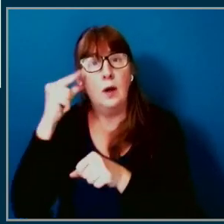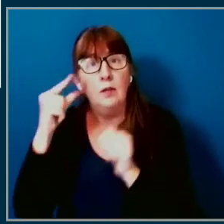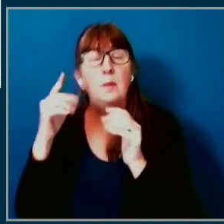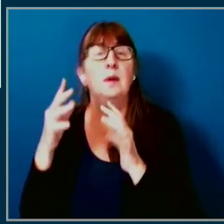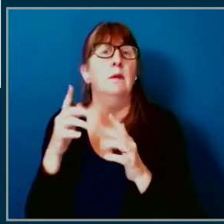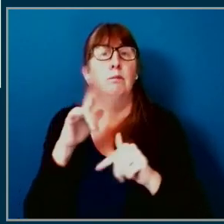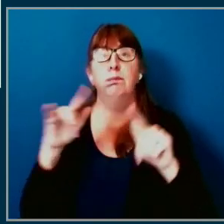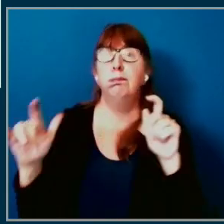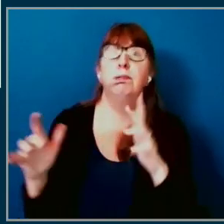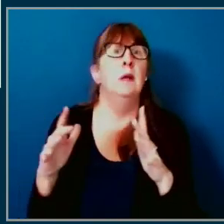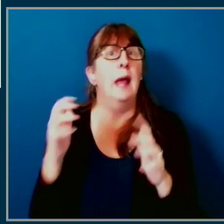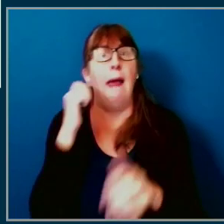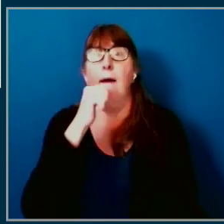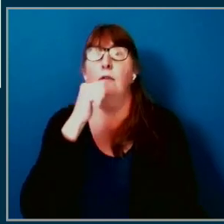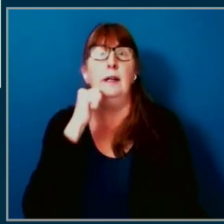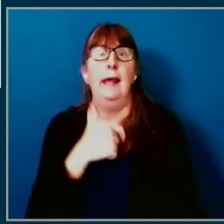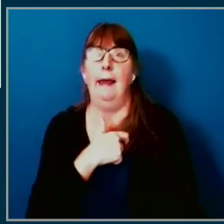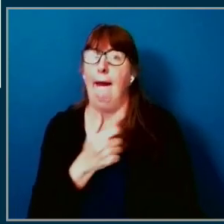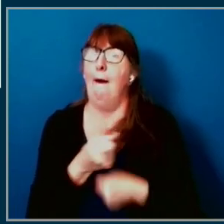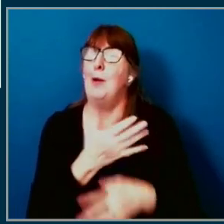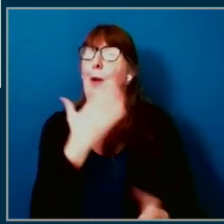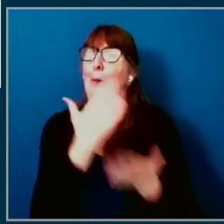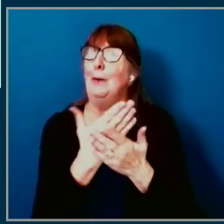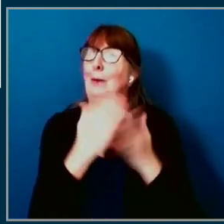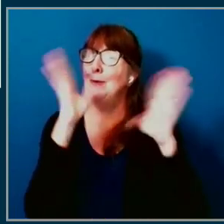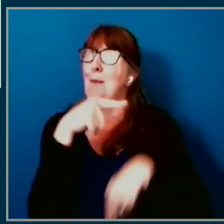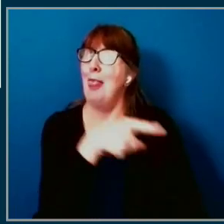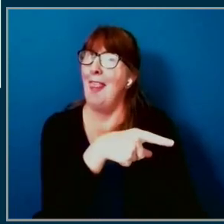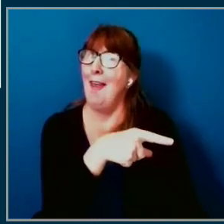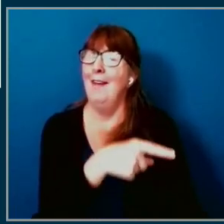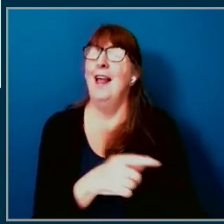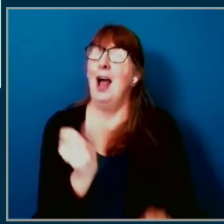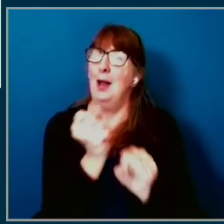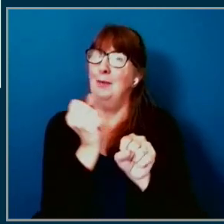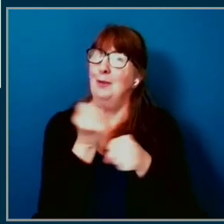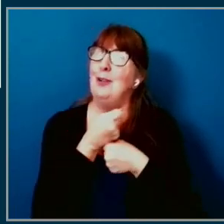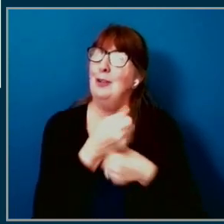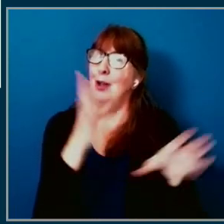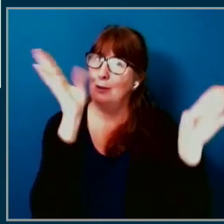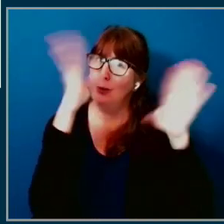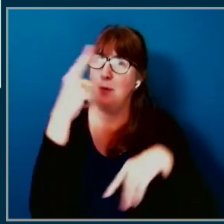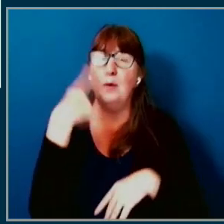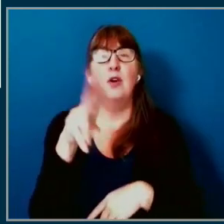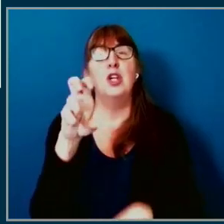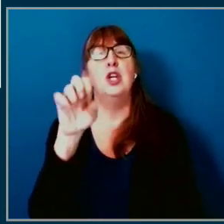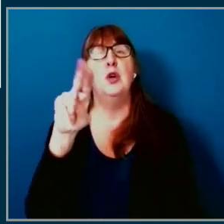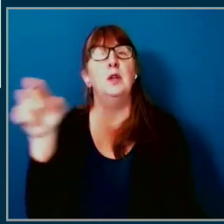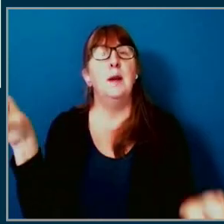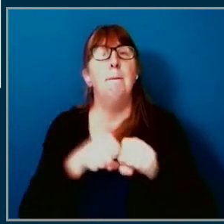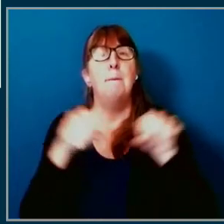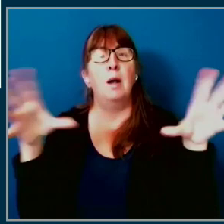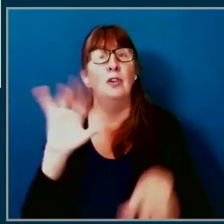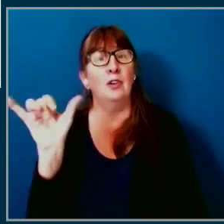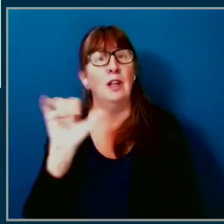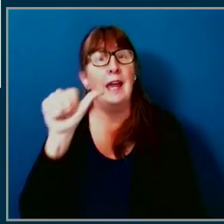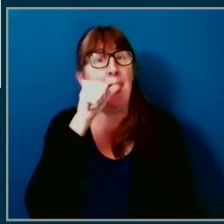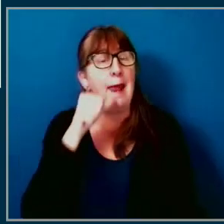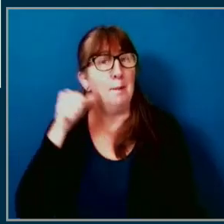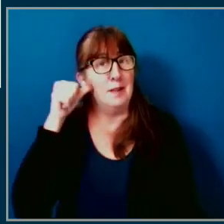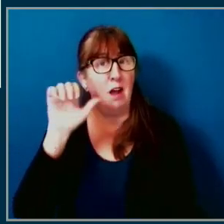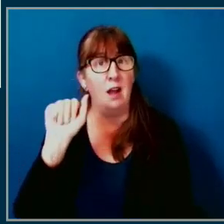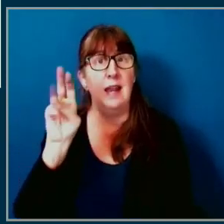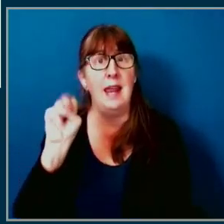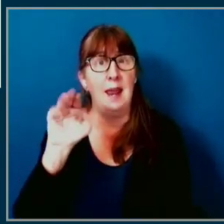honestly, every day I'm making good trouble in this area. I'm making trouble for union busters like Amazon and those giants